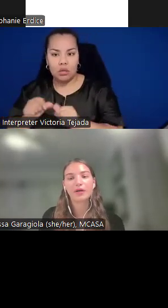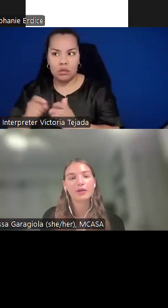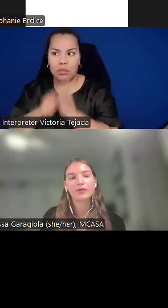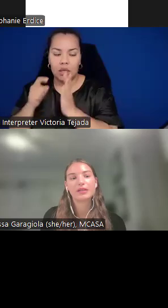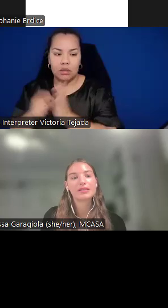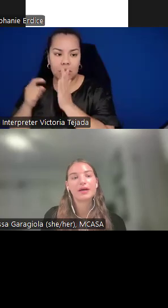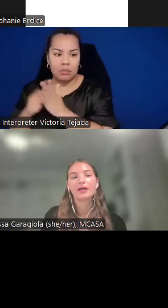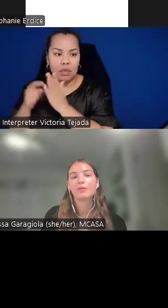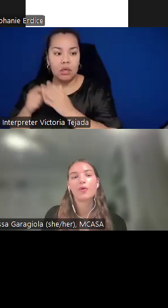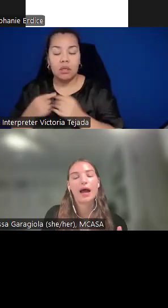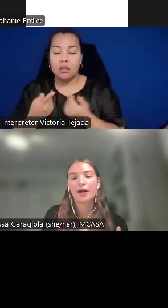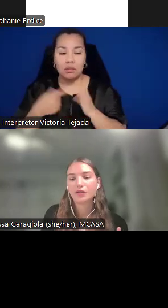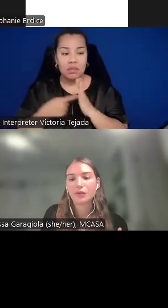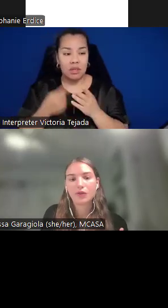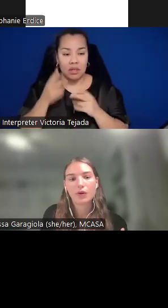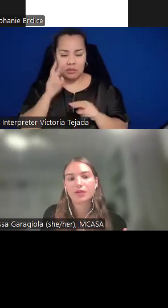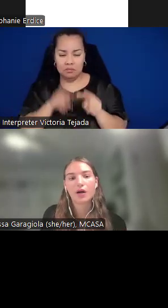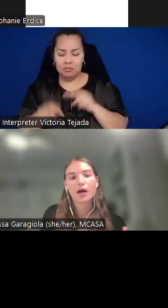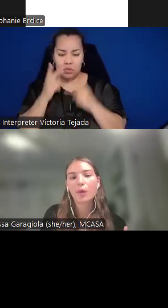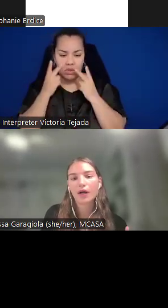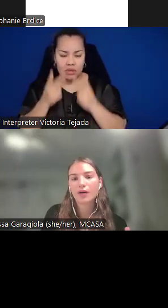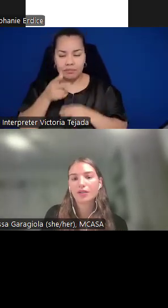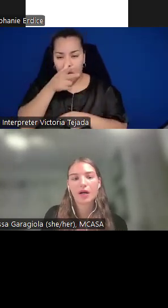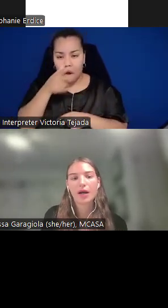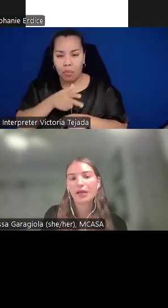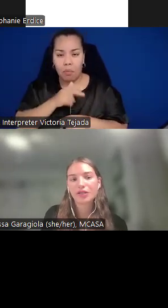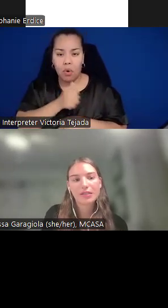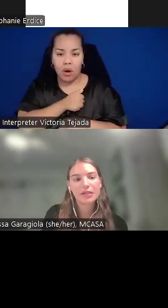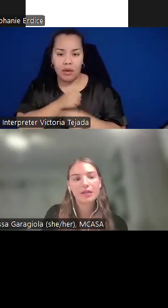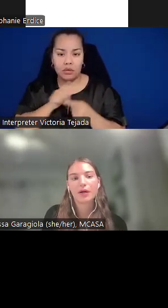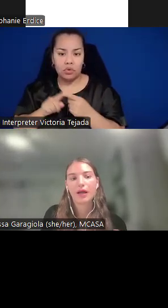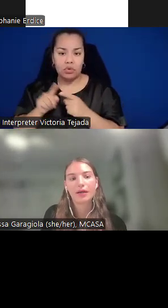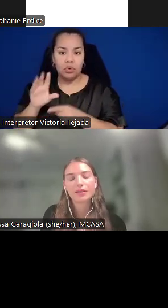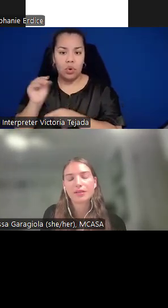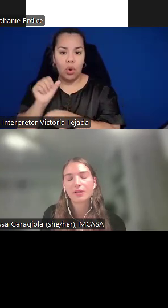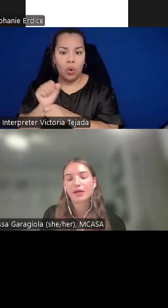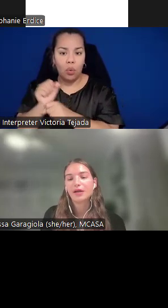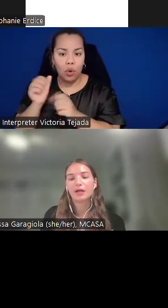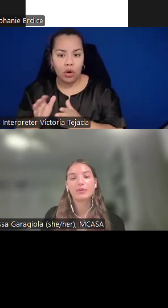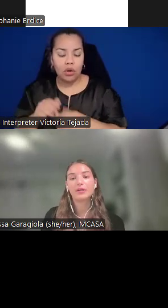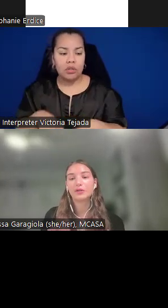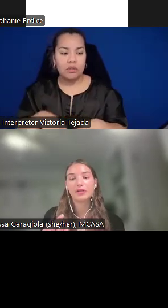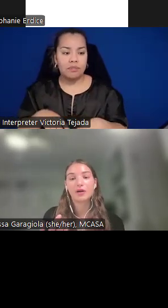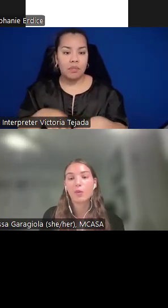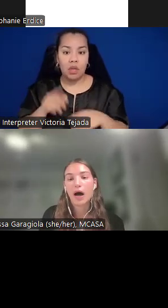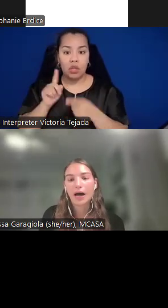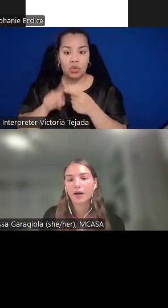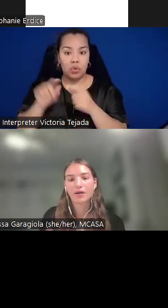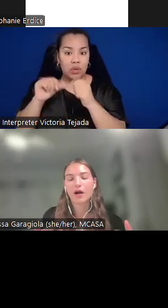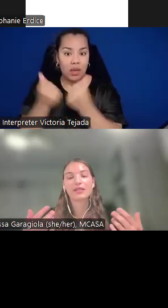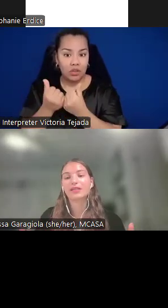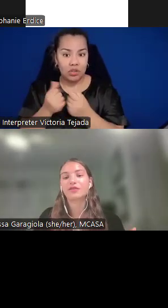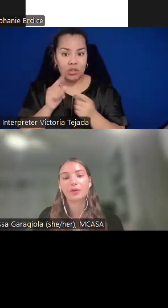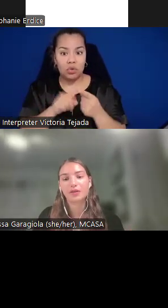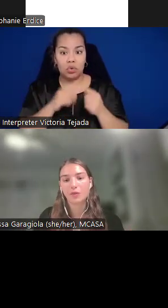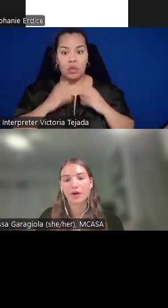burnout include things like a poor attitude towards our coworkers, our agency, or clients. It can be losing our why,